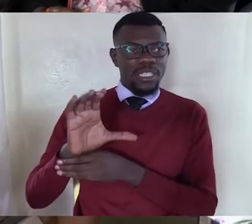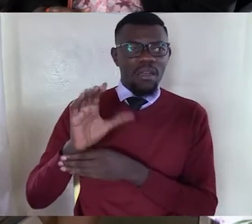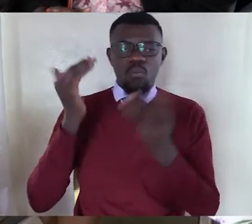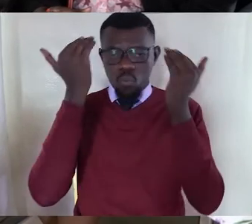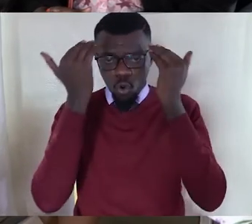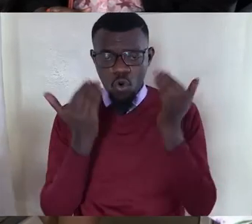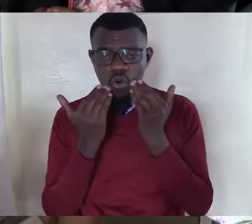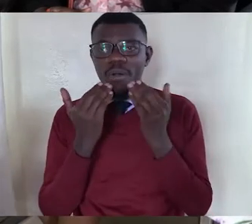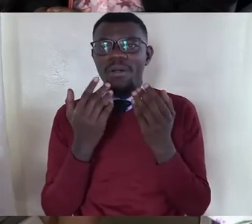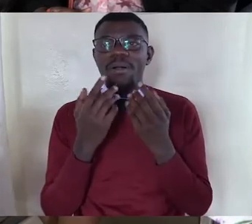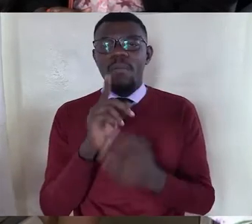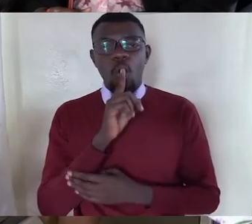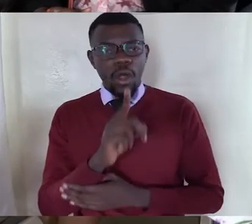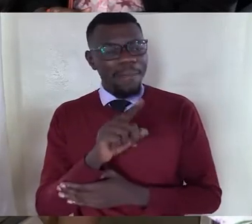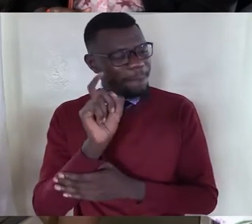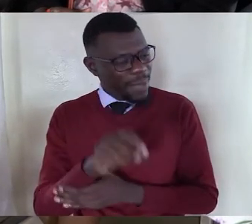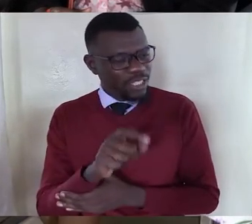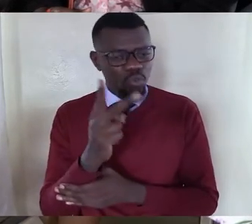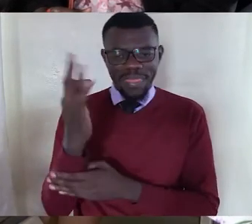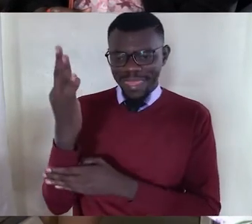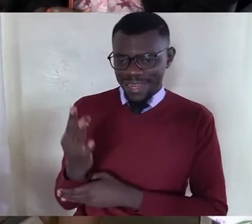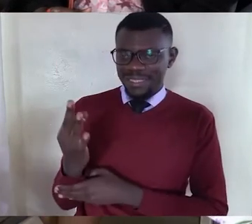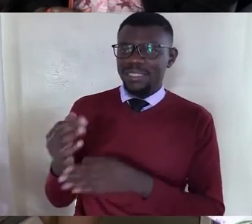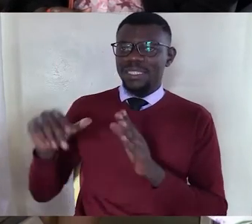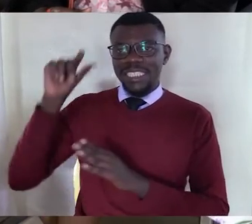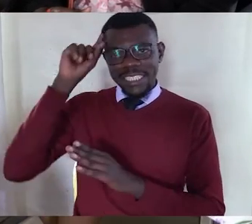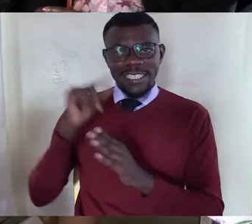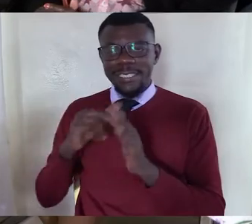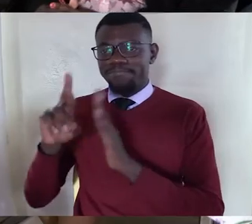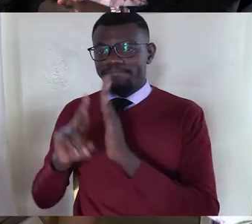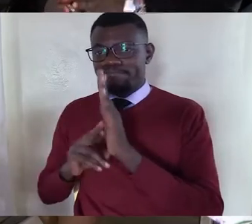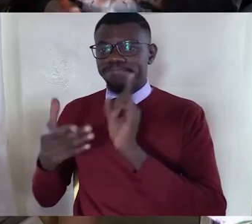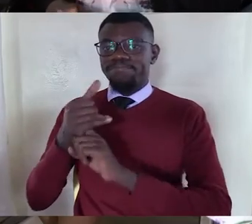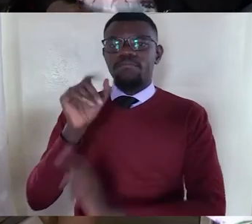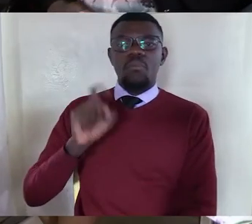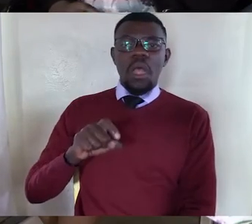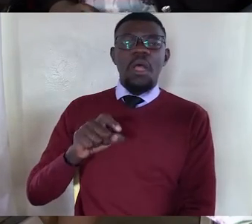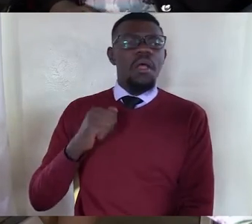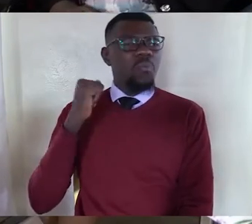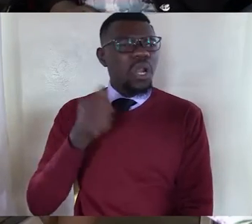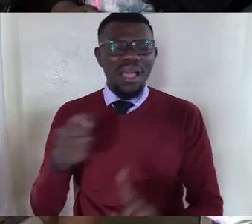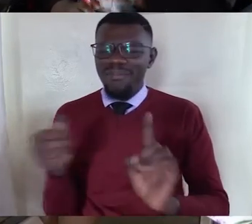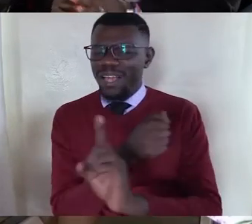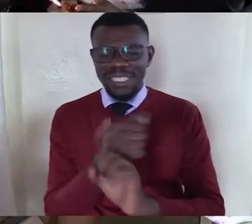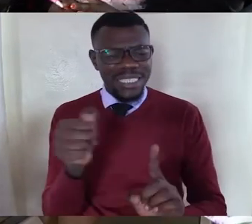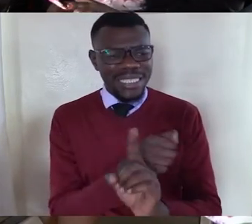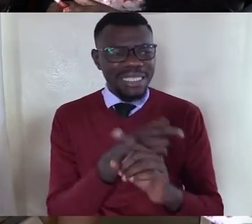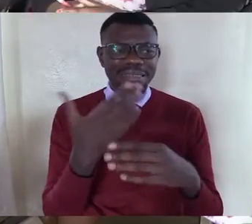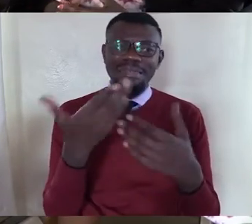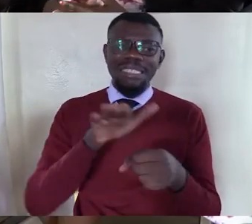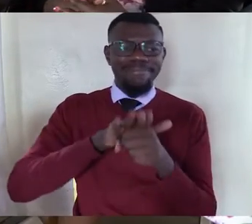principle. However, IBC was arm-twisted recently to de-gazette the campaign financing